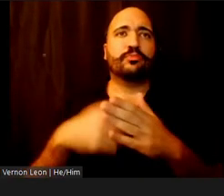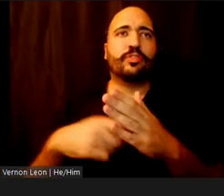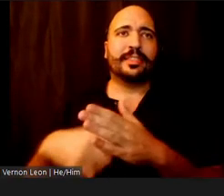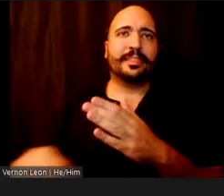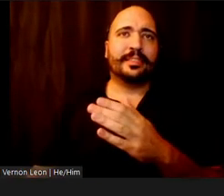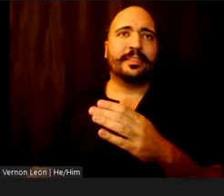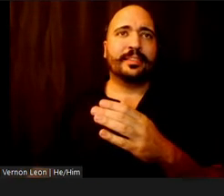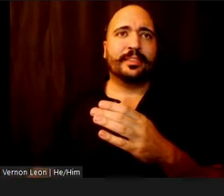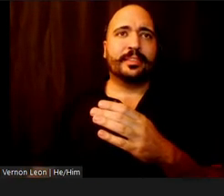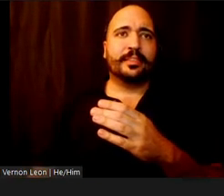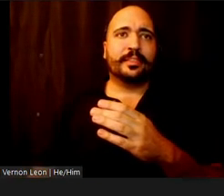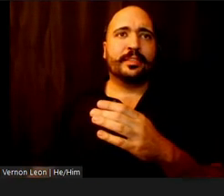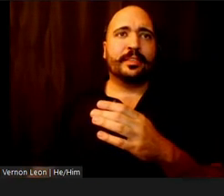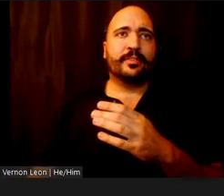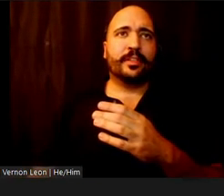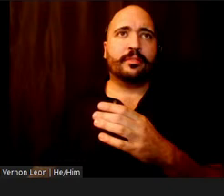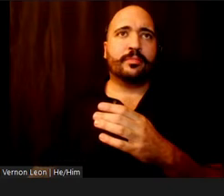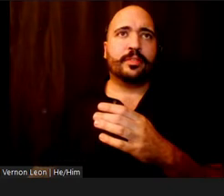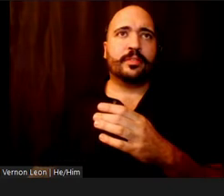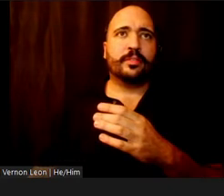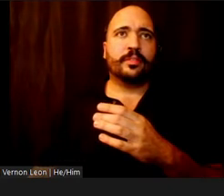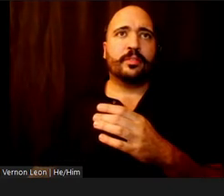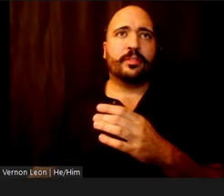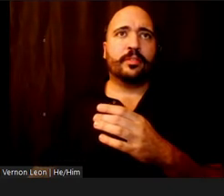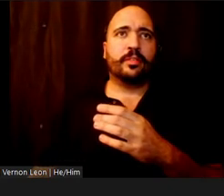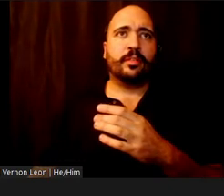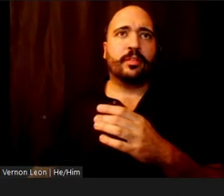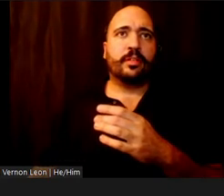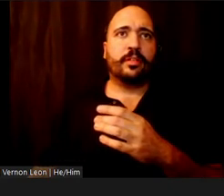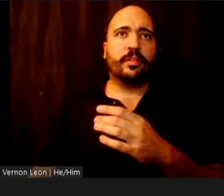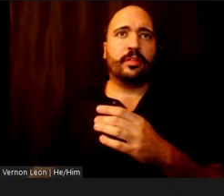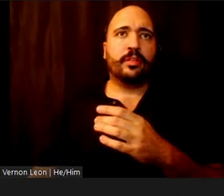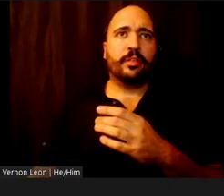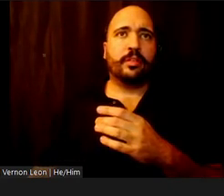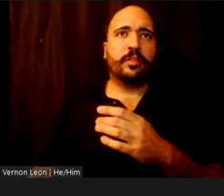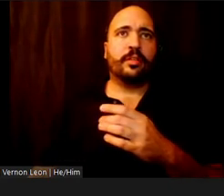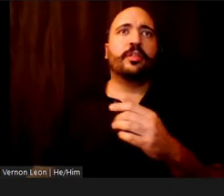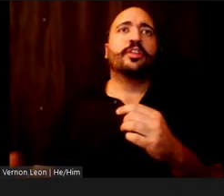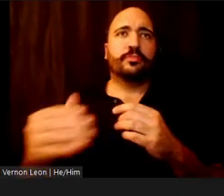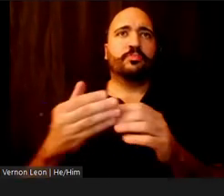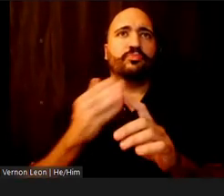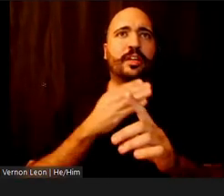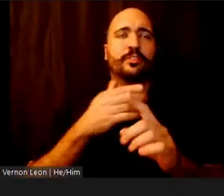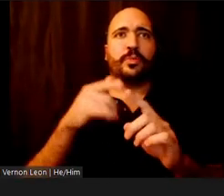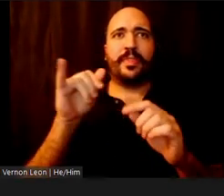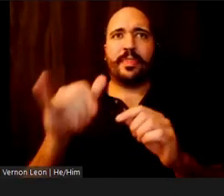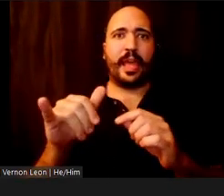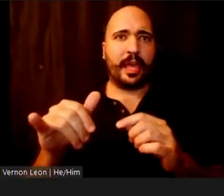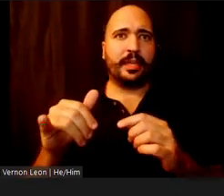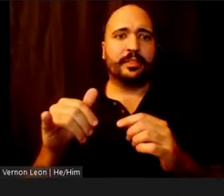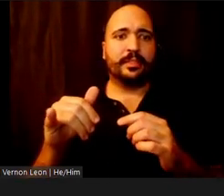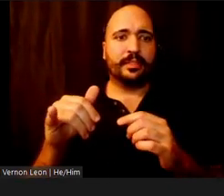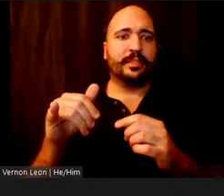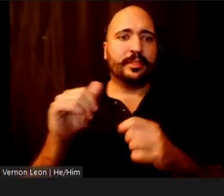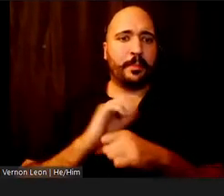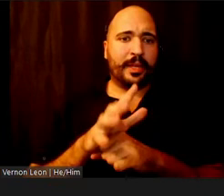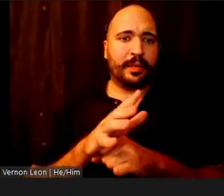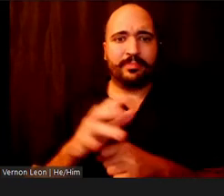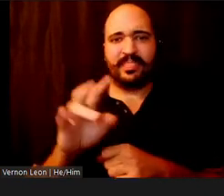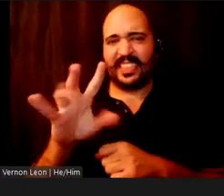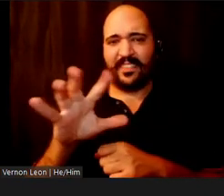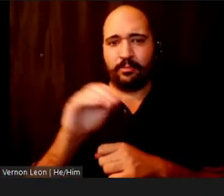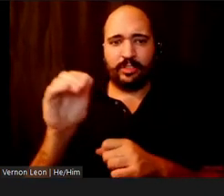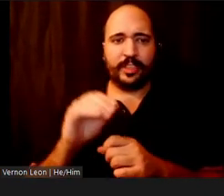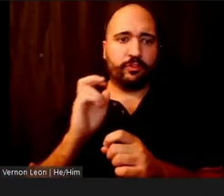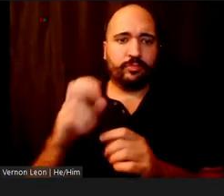There is also a need for sustainable funding source for transit. Prior to the pandemic, nearly 75% of trips into the Manhattan central